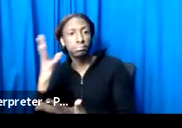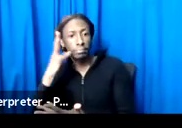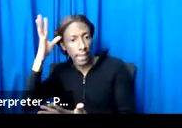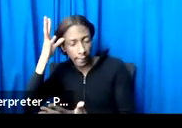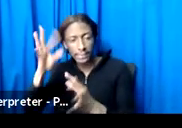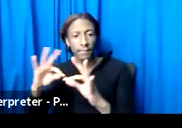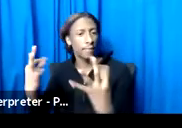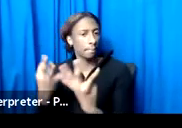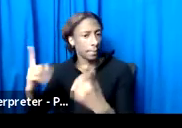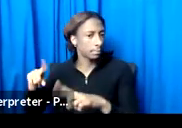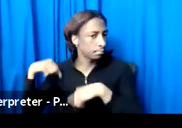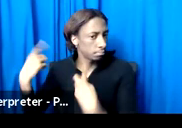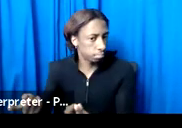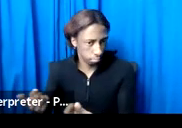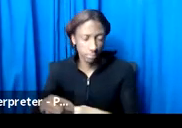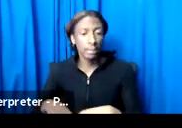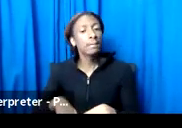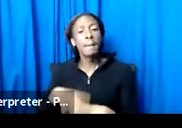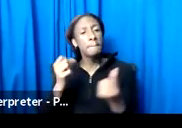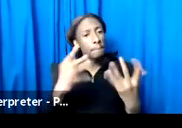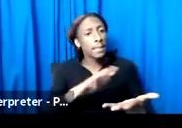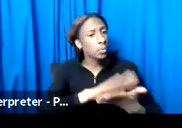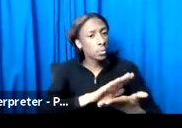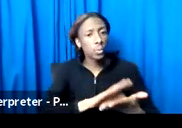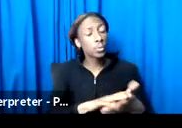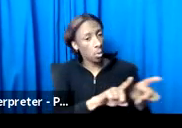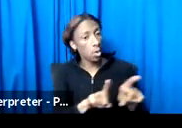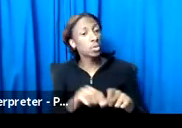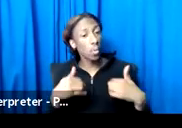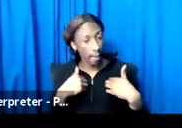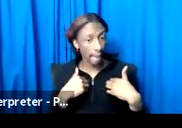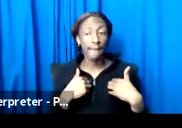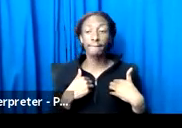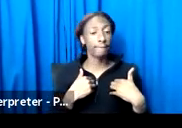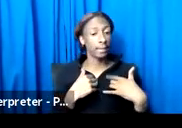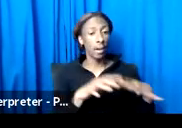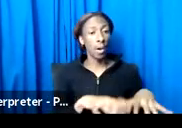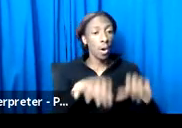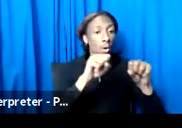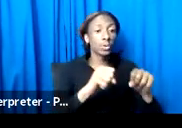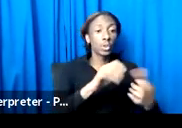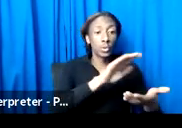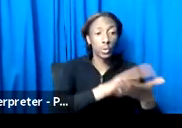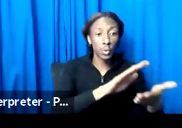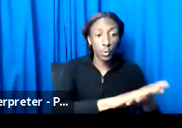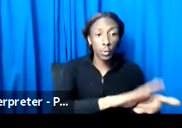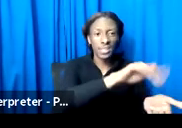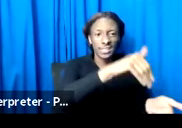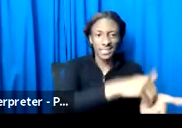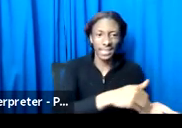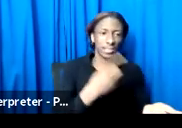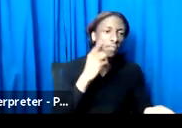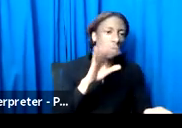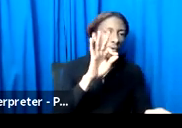throughout the pandemic. Many schools also have experience with hosting school-located vaccination clinics for influenza and